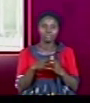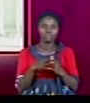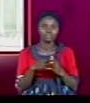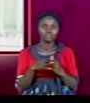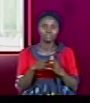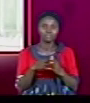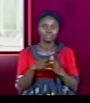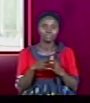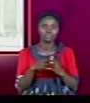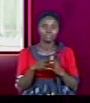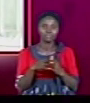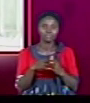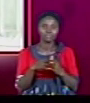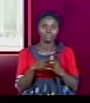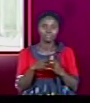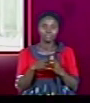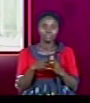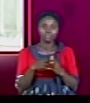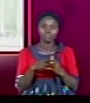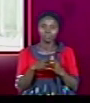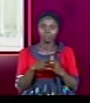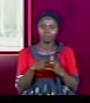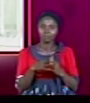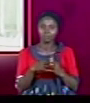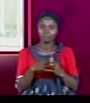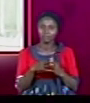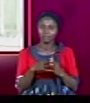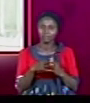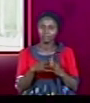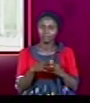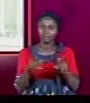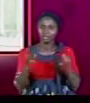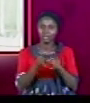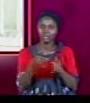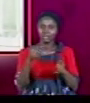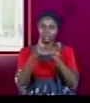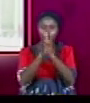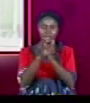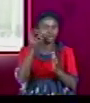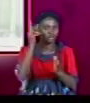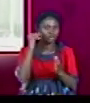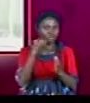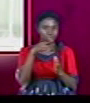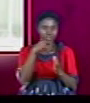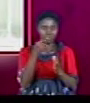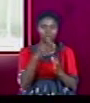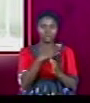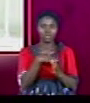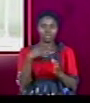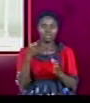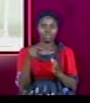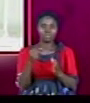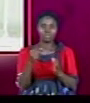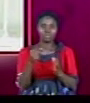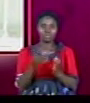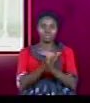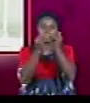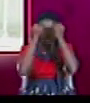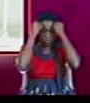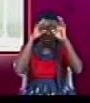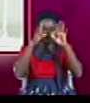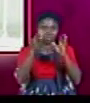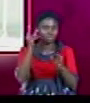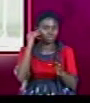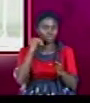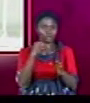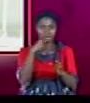now. As the prayer was going on, as the general overseer was speaking, the last amen, what happened, I was telling God,